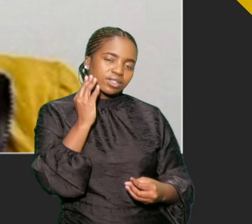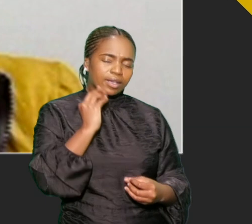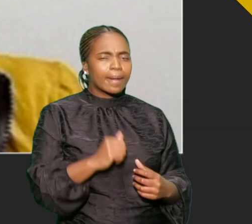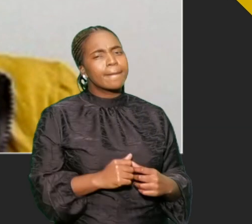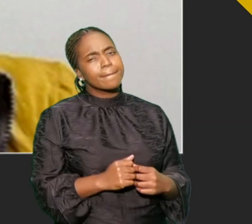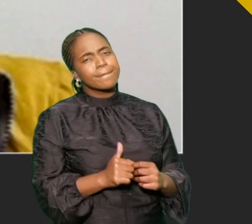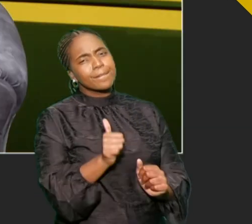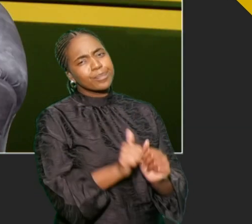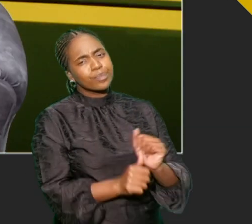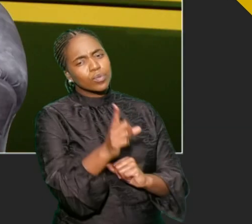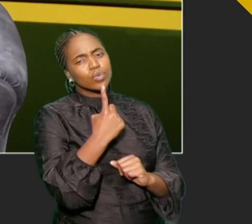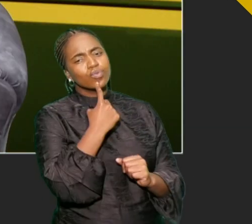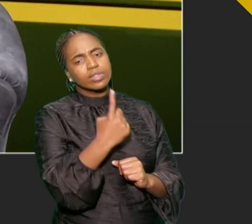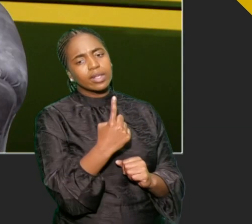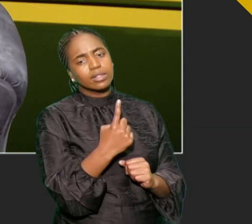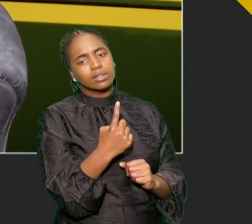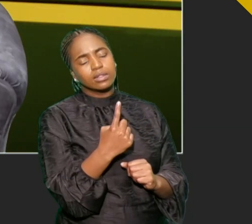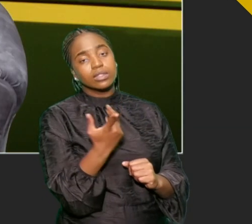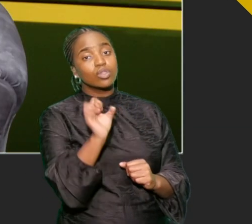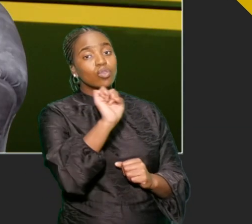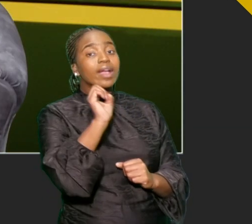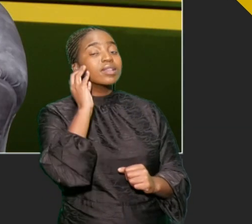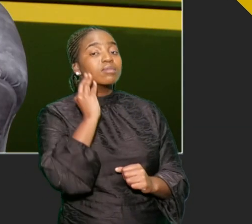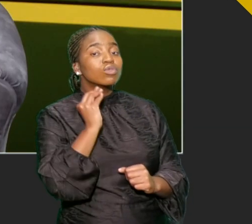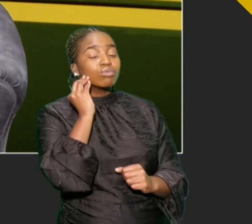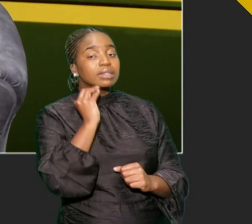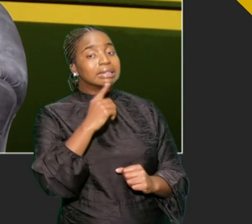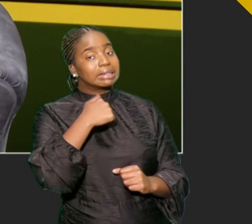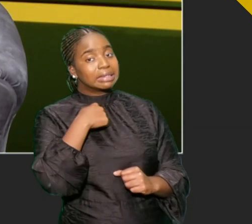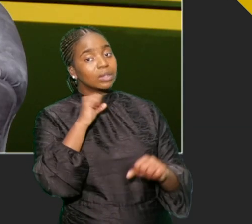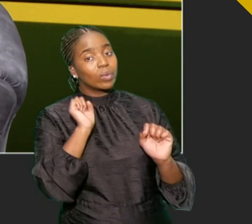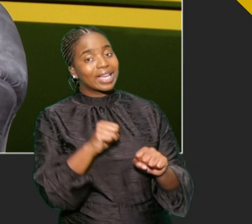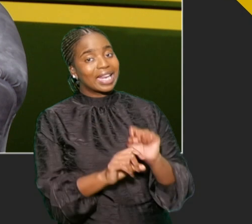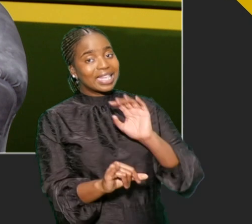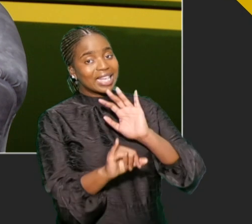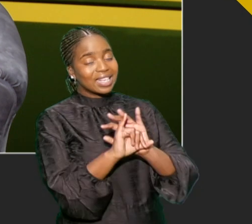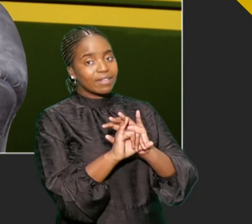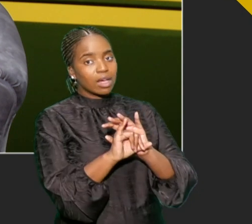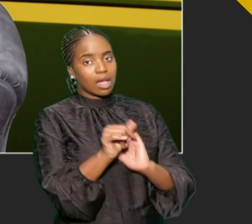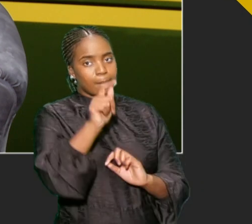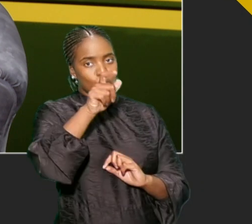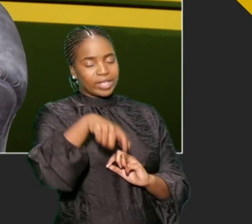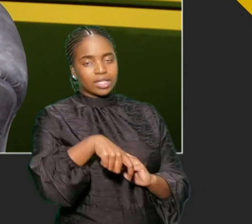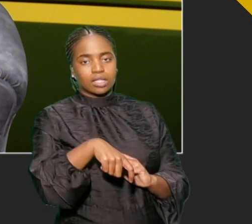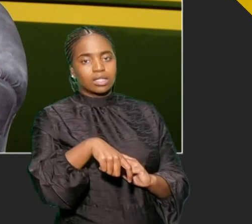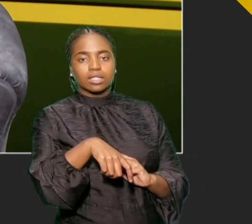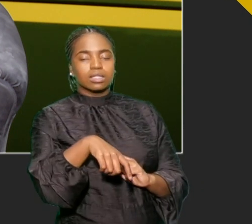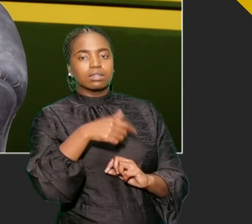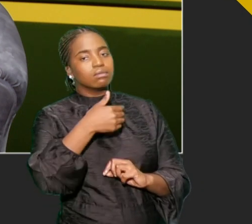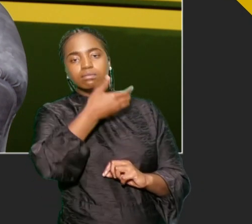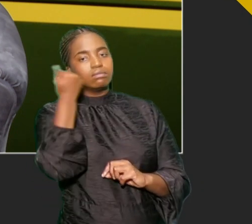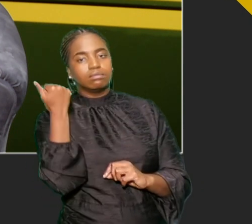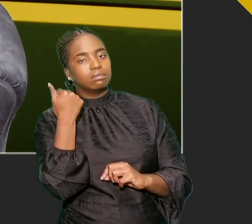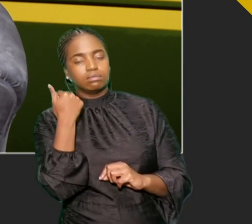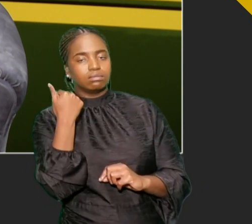Until we experience that. And but Thabang, would you say we are able to identify when someone is not aware of